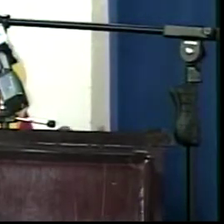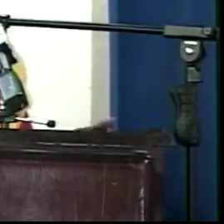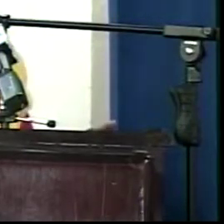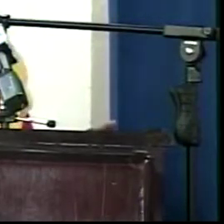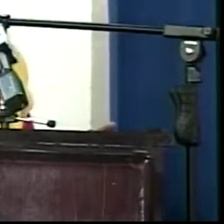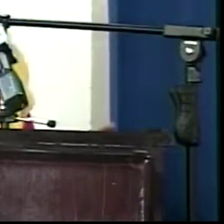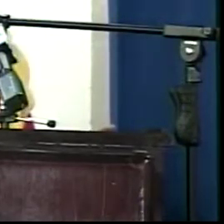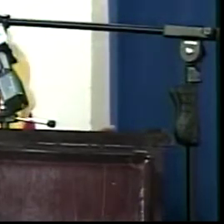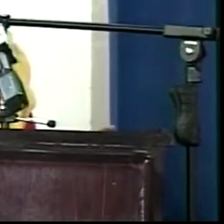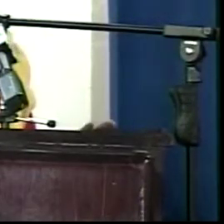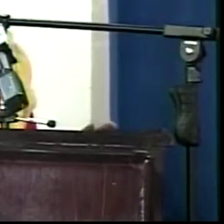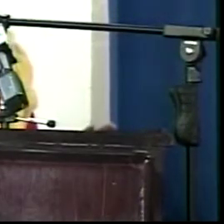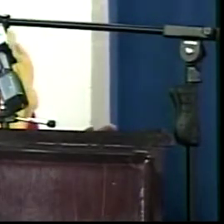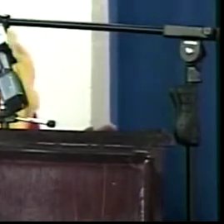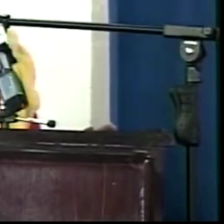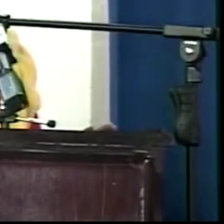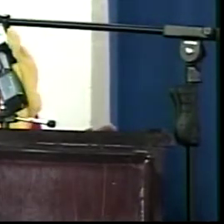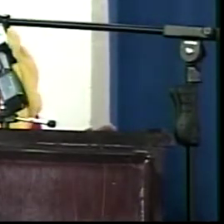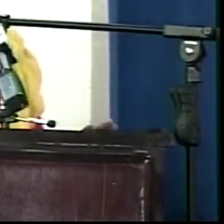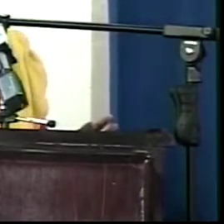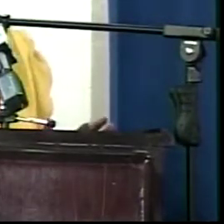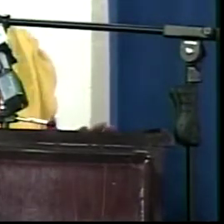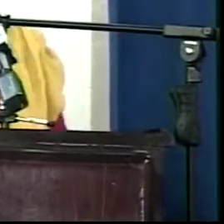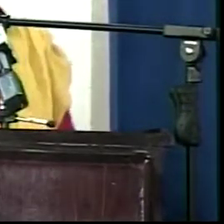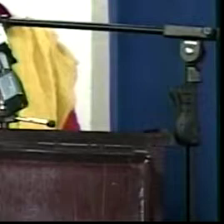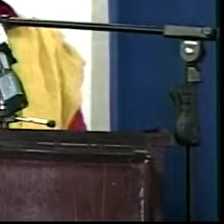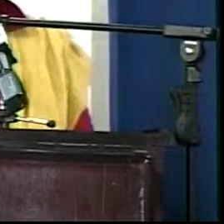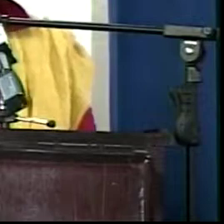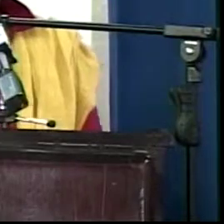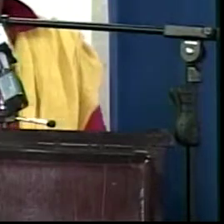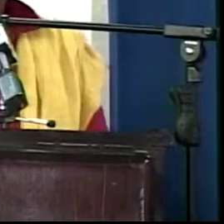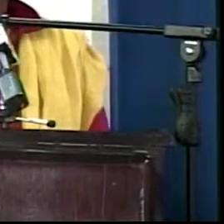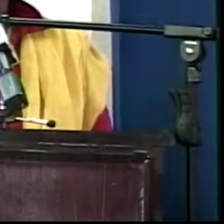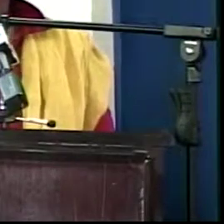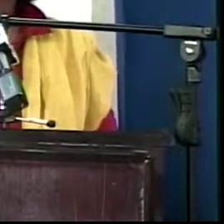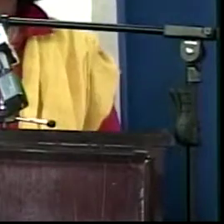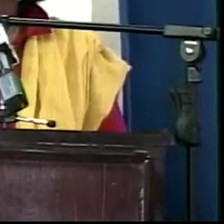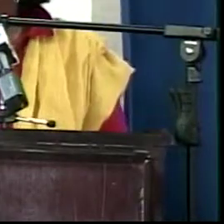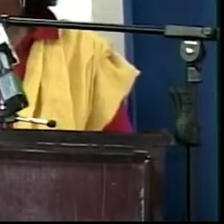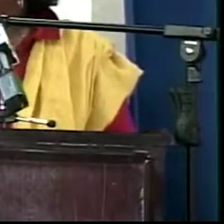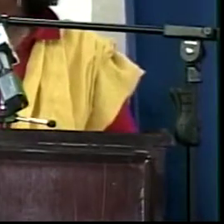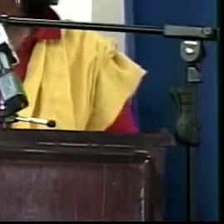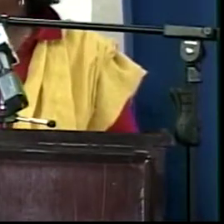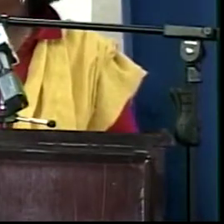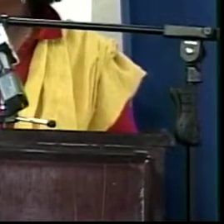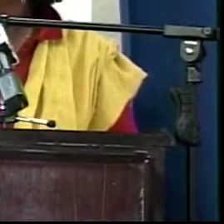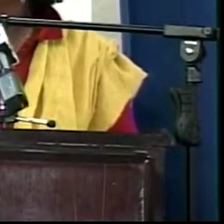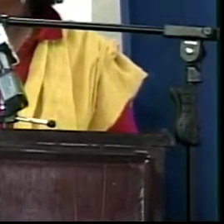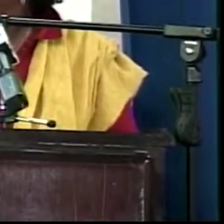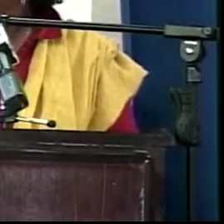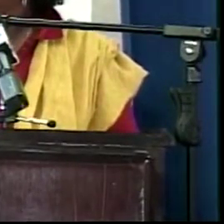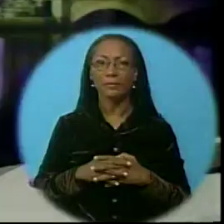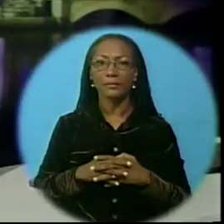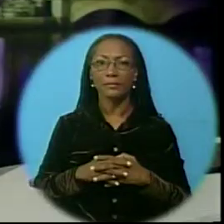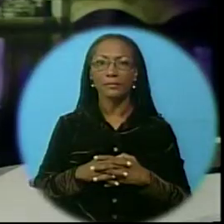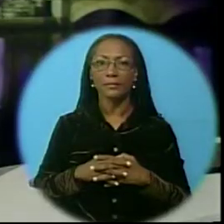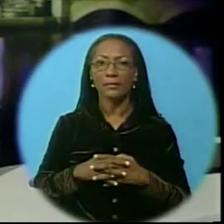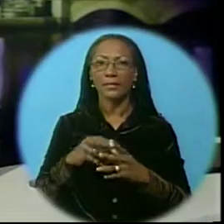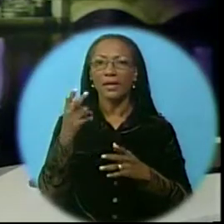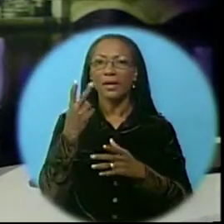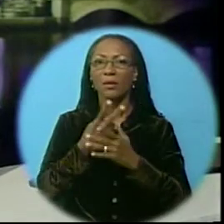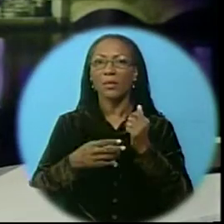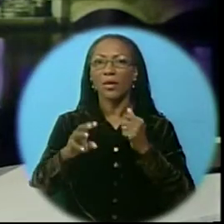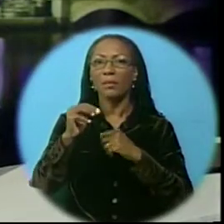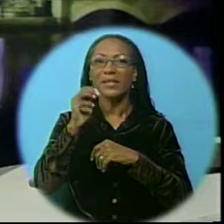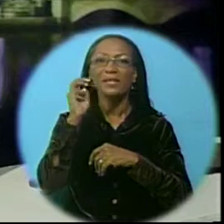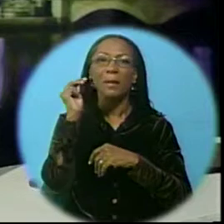has settled the approach that we should take, to being able to welcome others.